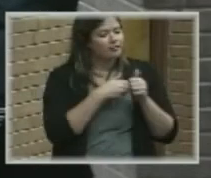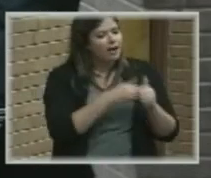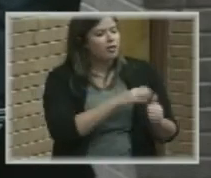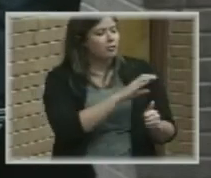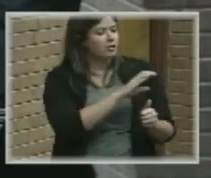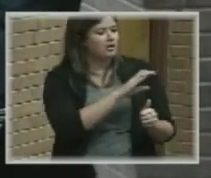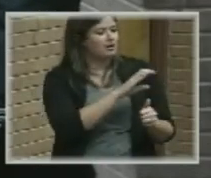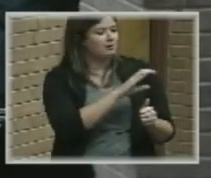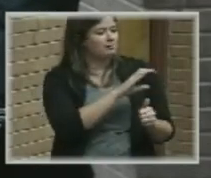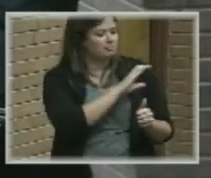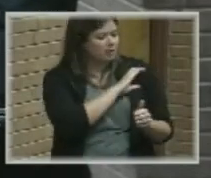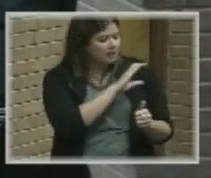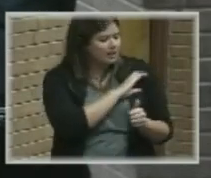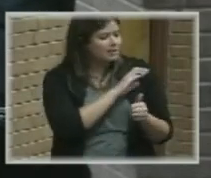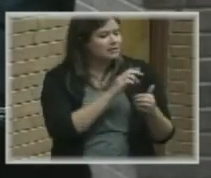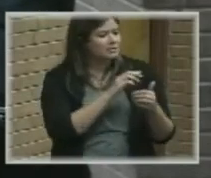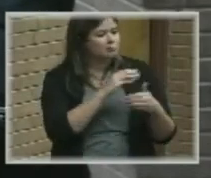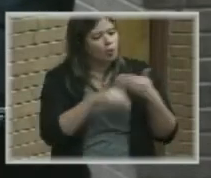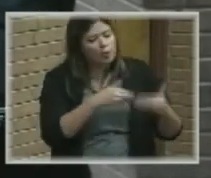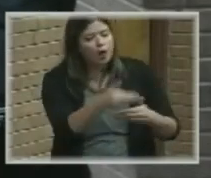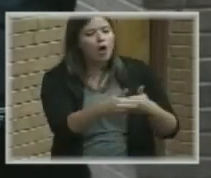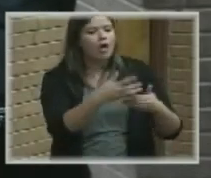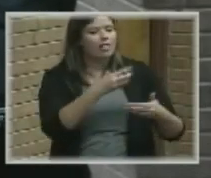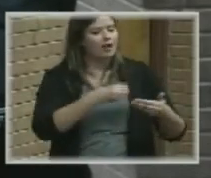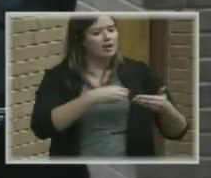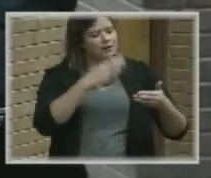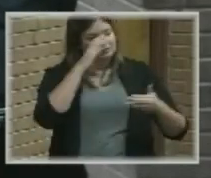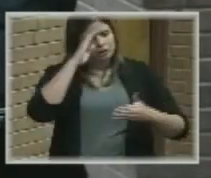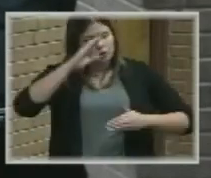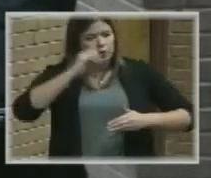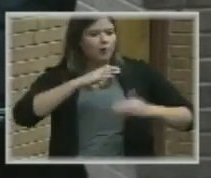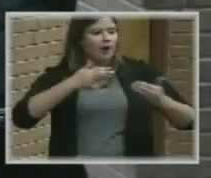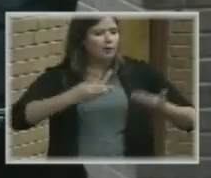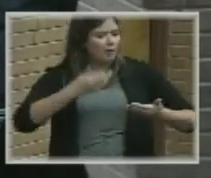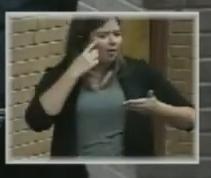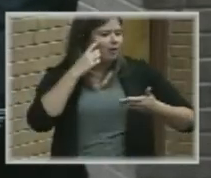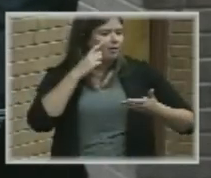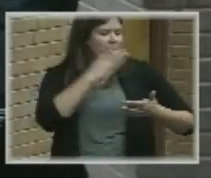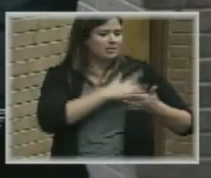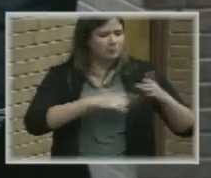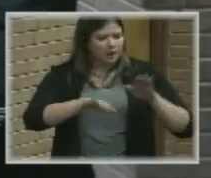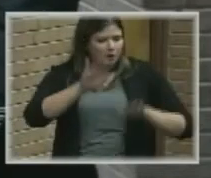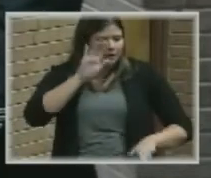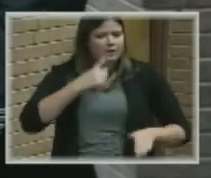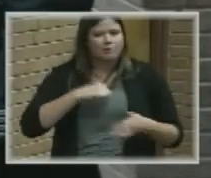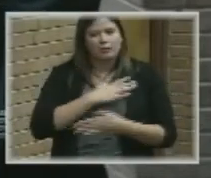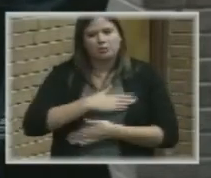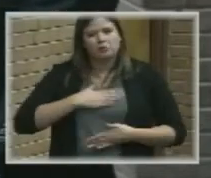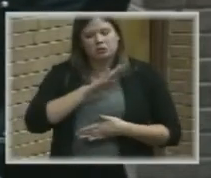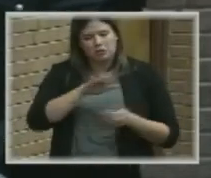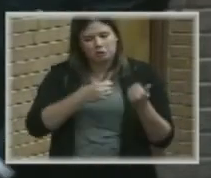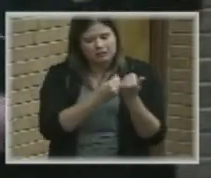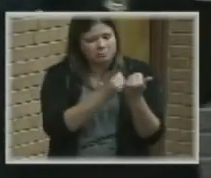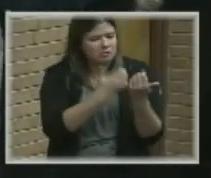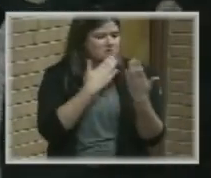and welcome them in, so we really appreciate that support. Thank you. Very impressive.